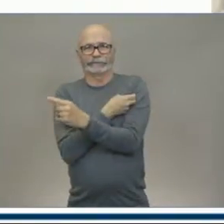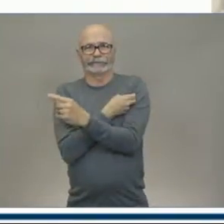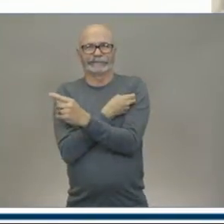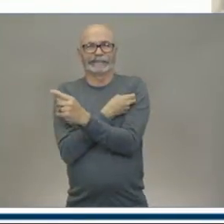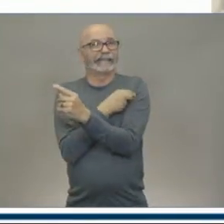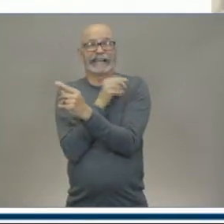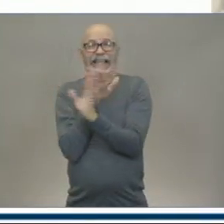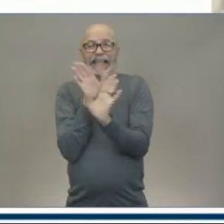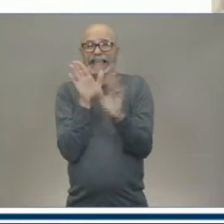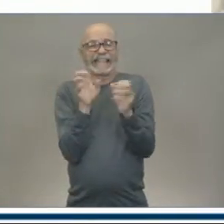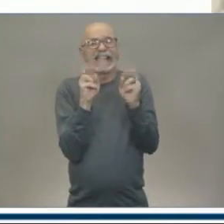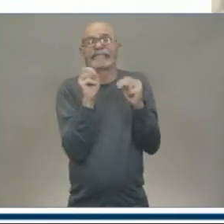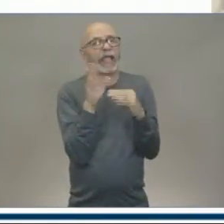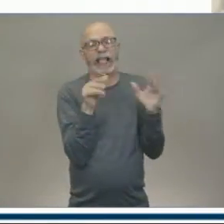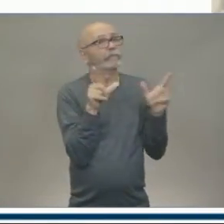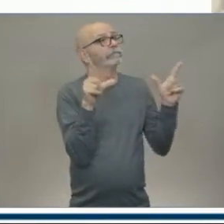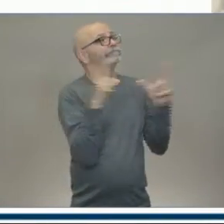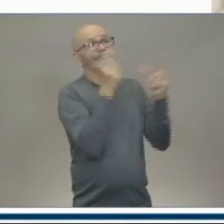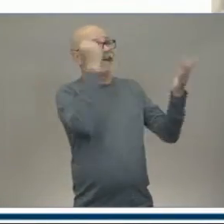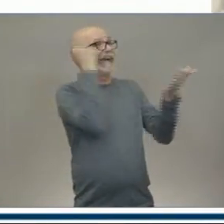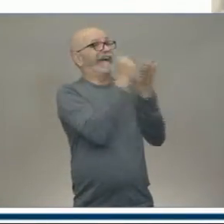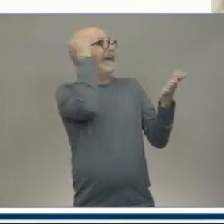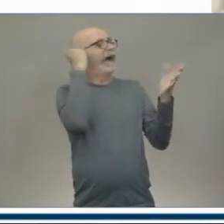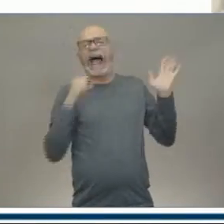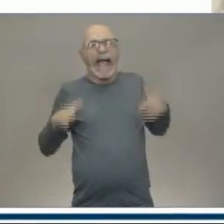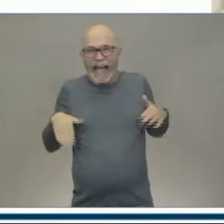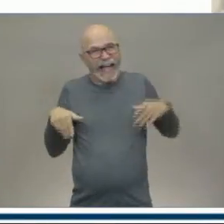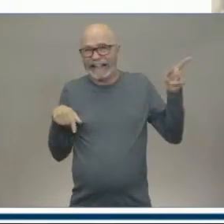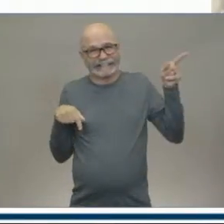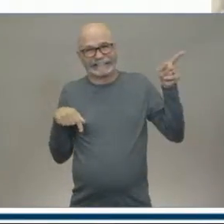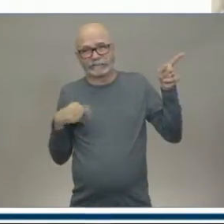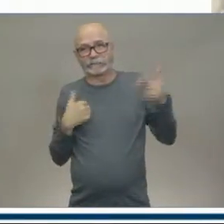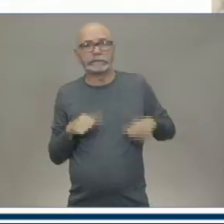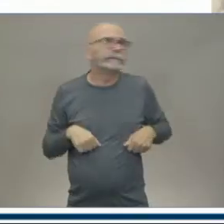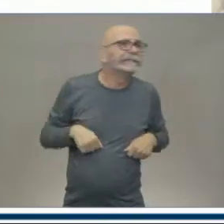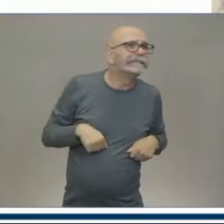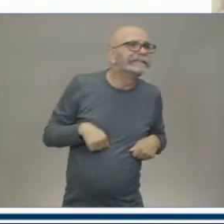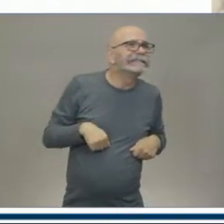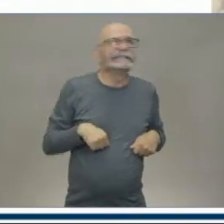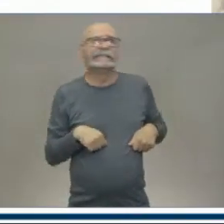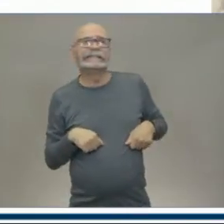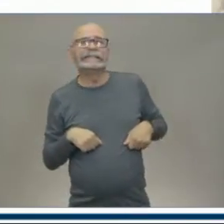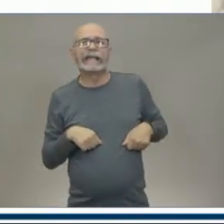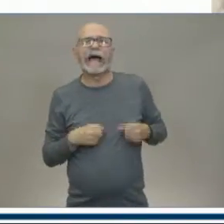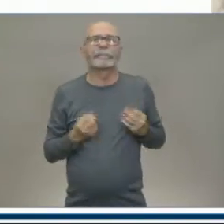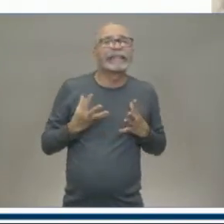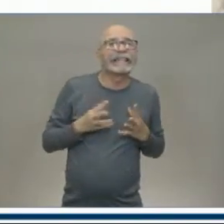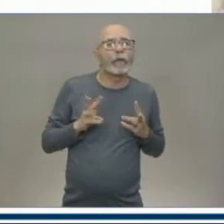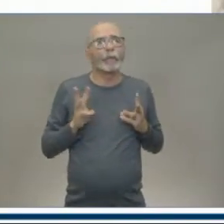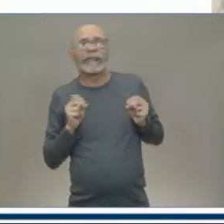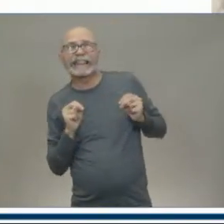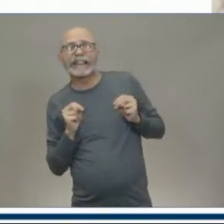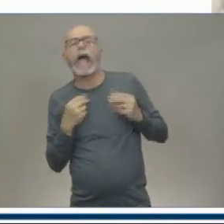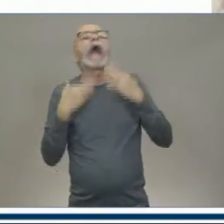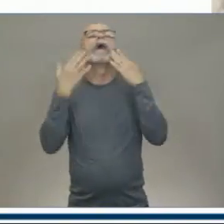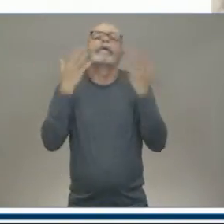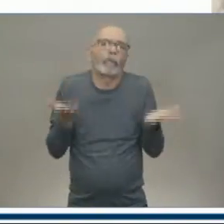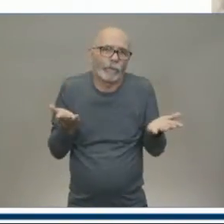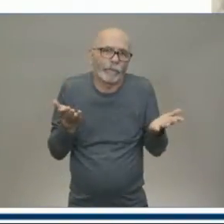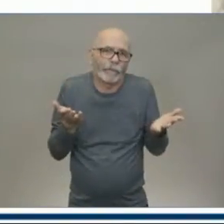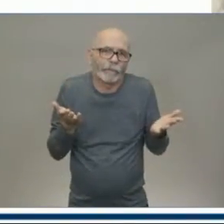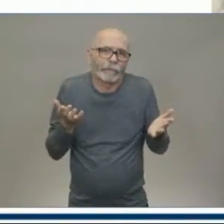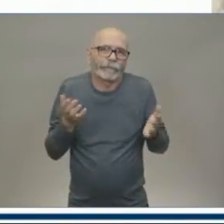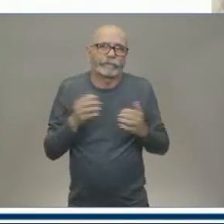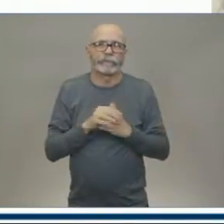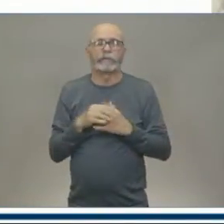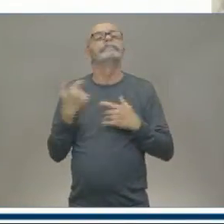Canada. And there's no certainty about amount or delivery time. What we're working towards is having plans in place